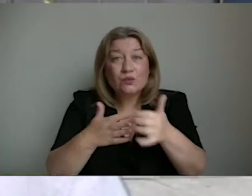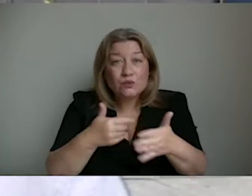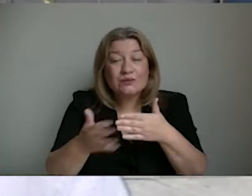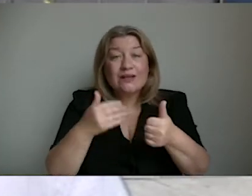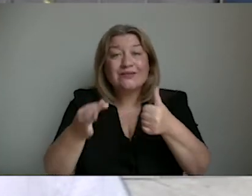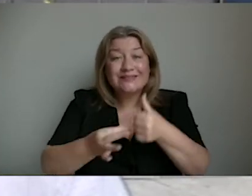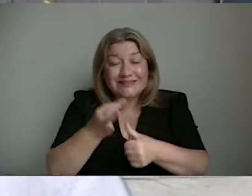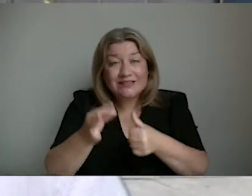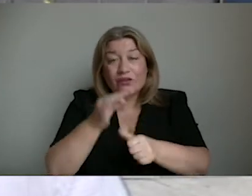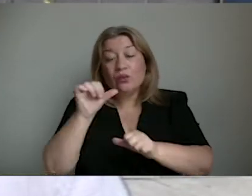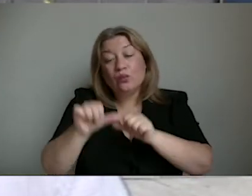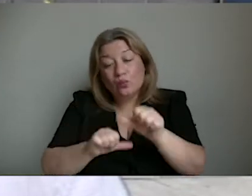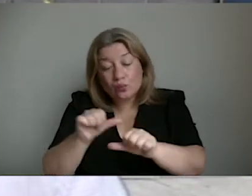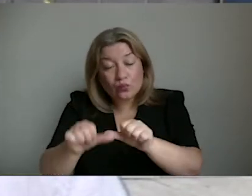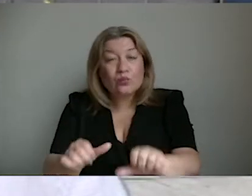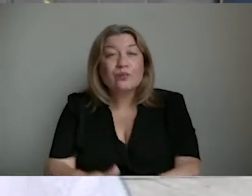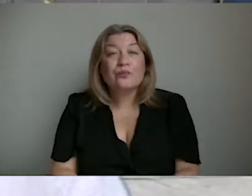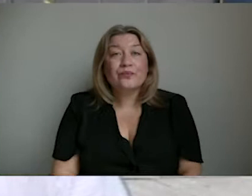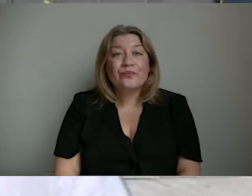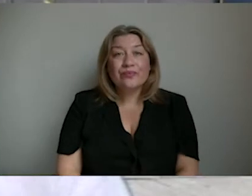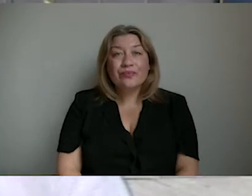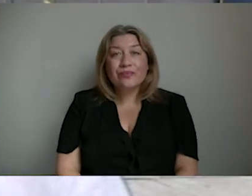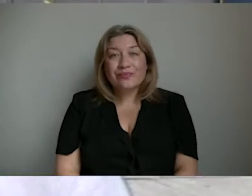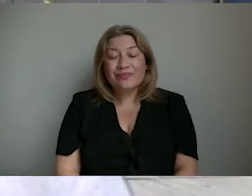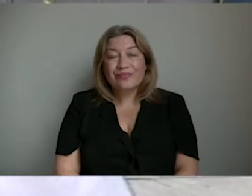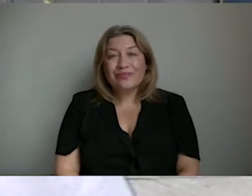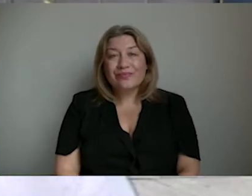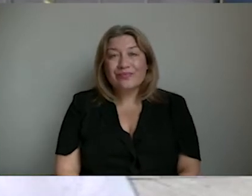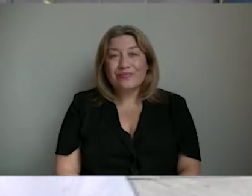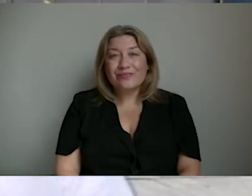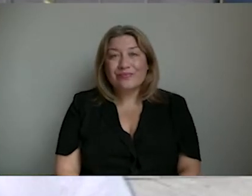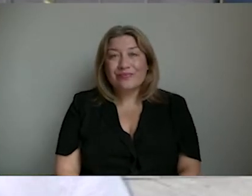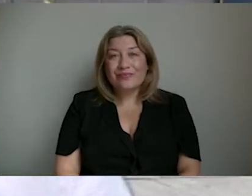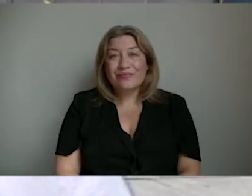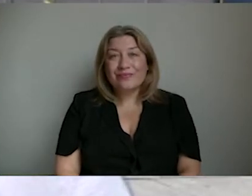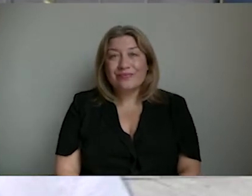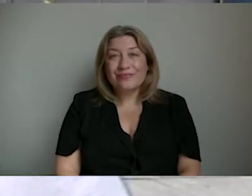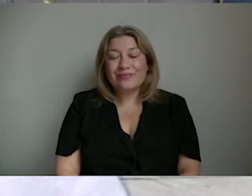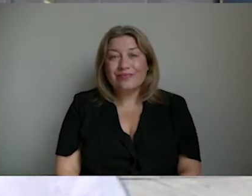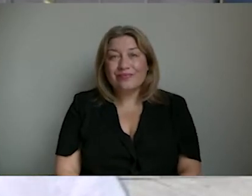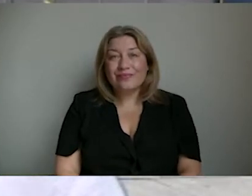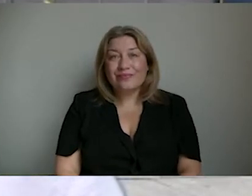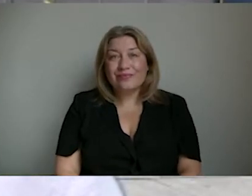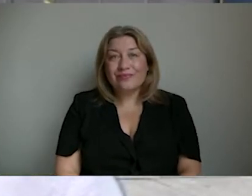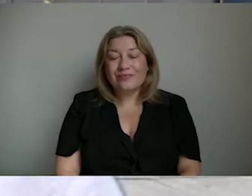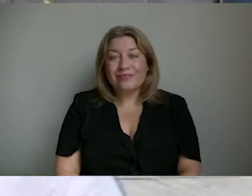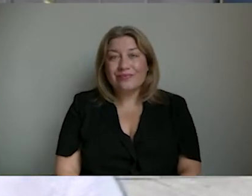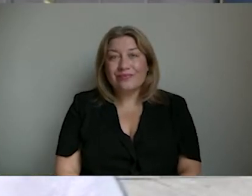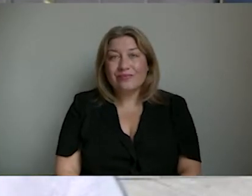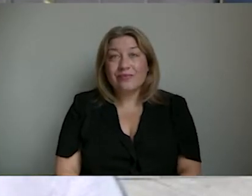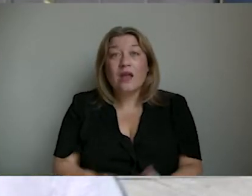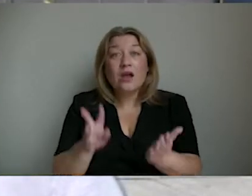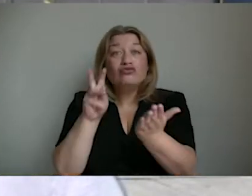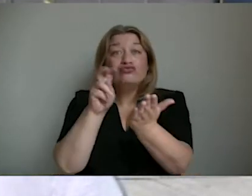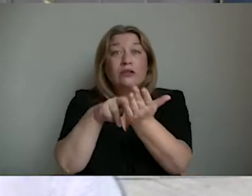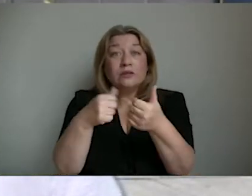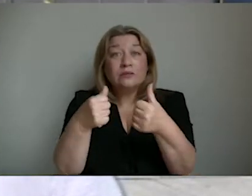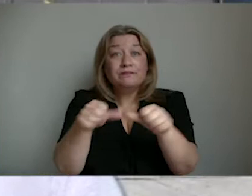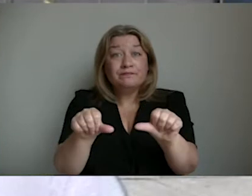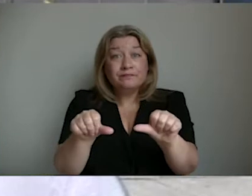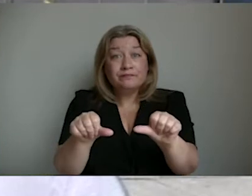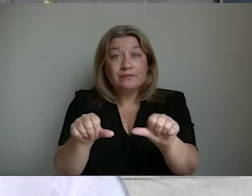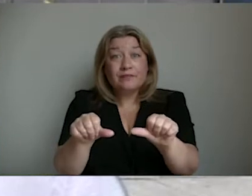you in for an interview with us. Another thing you can do once you are